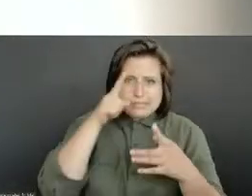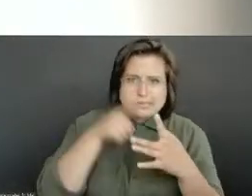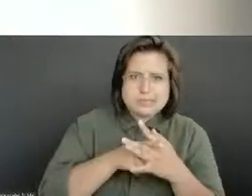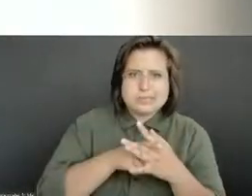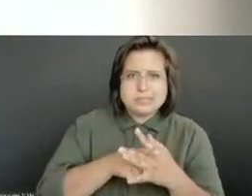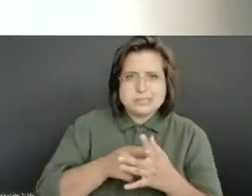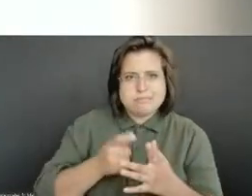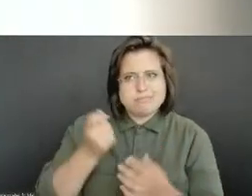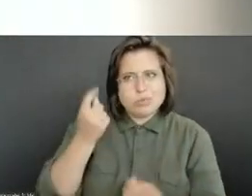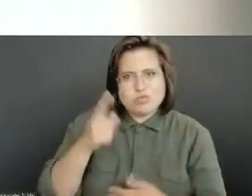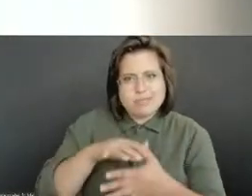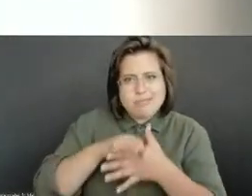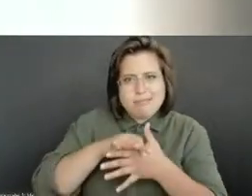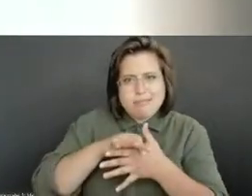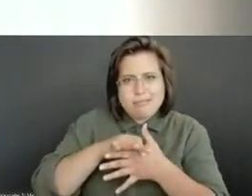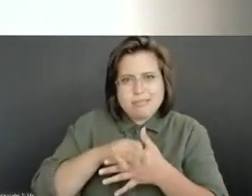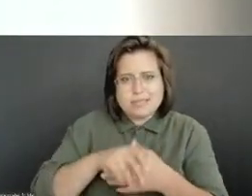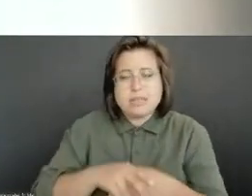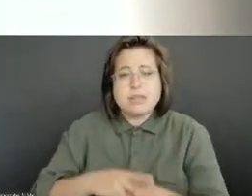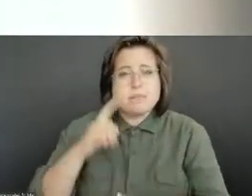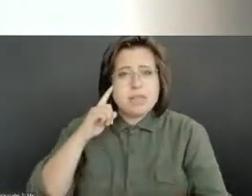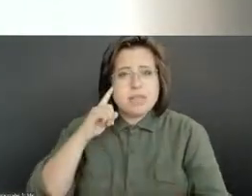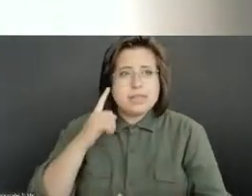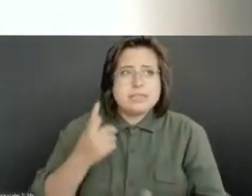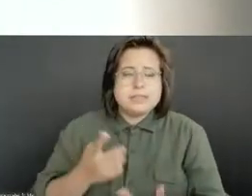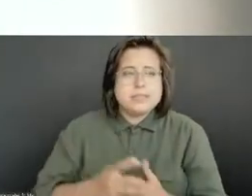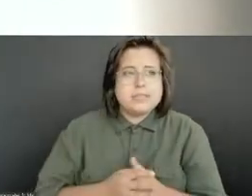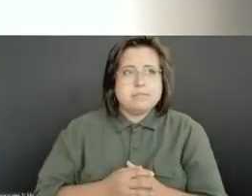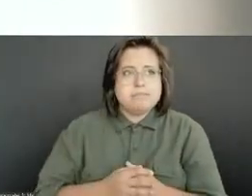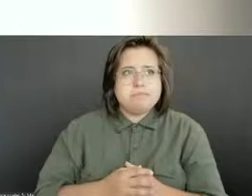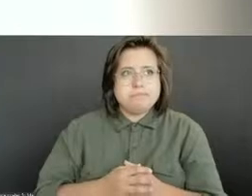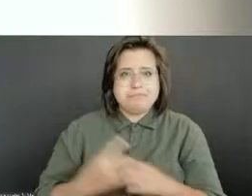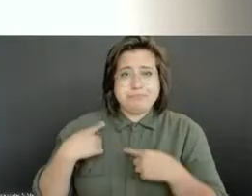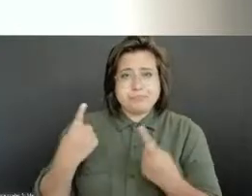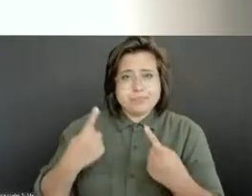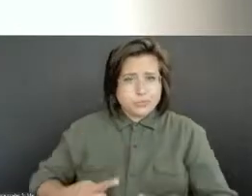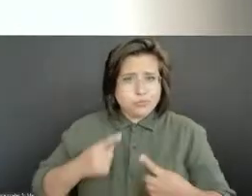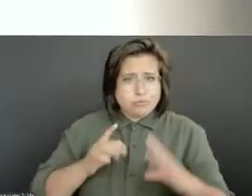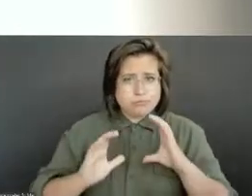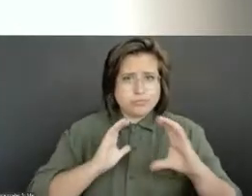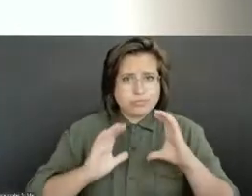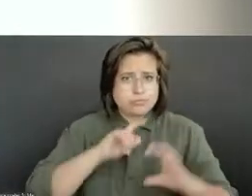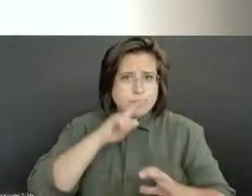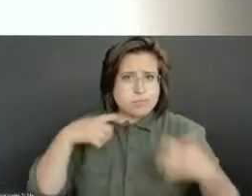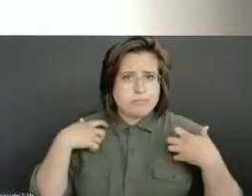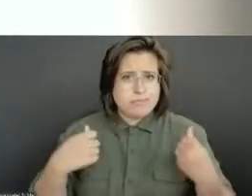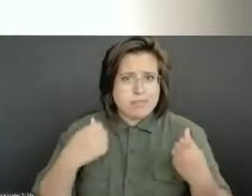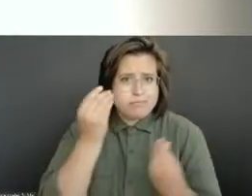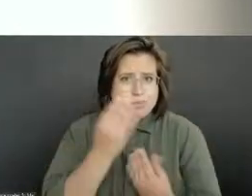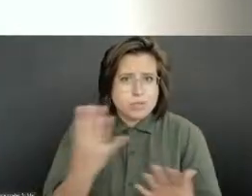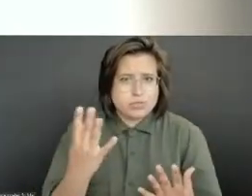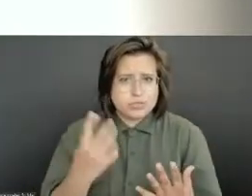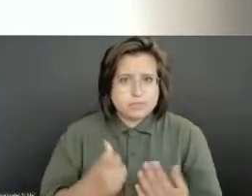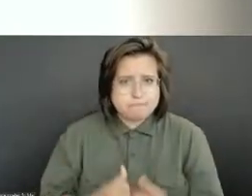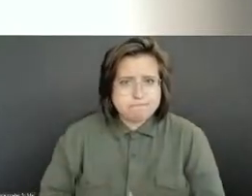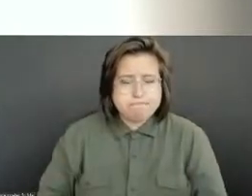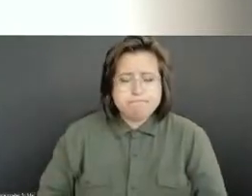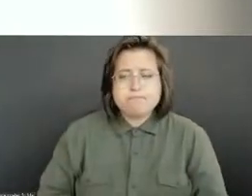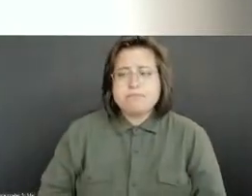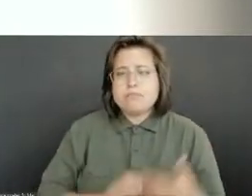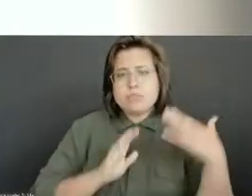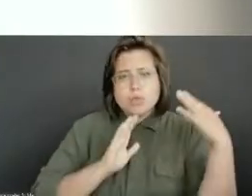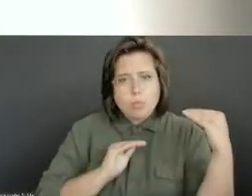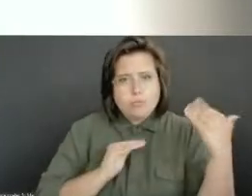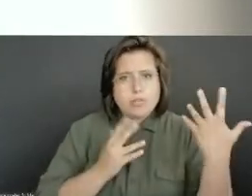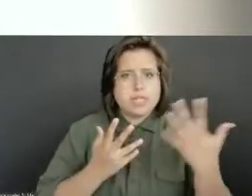think there's been very much that we've struggled through this communication of public health information. And I hope that platforms